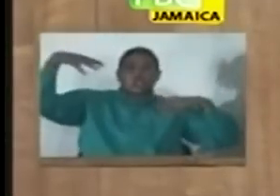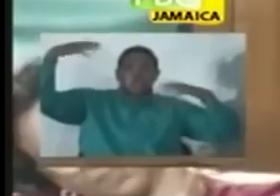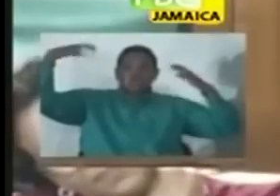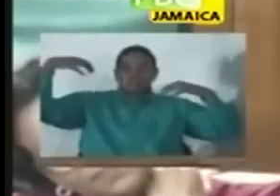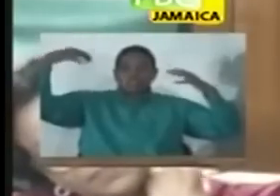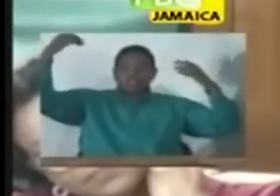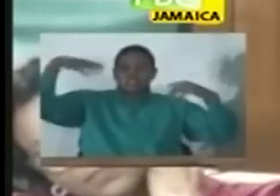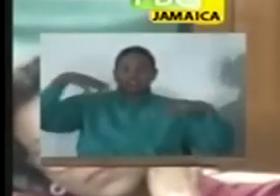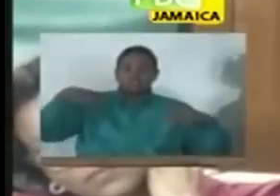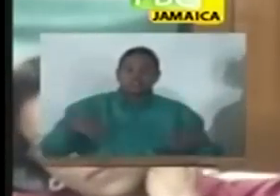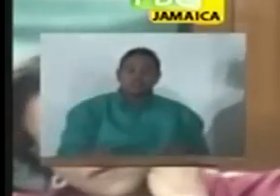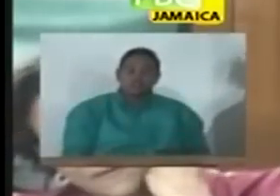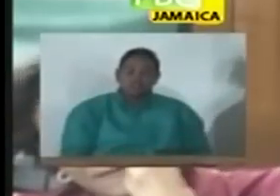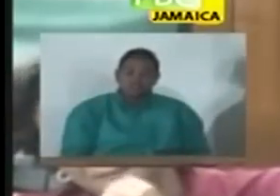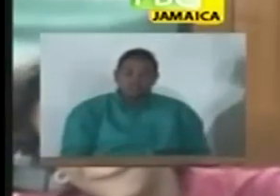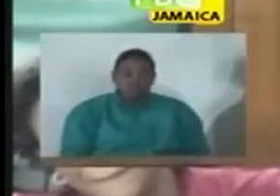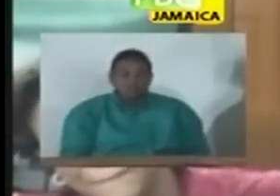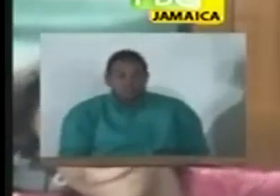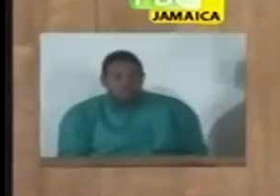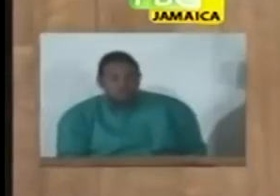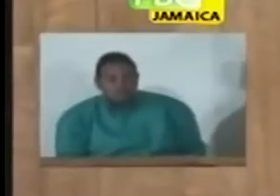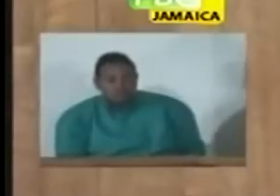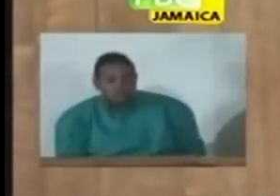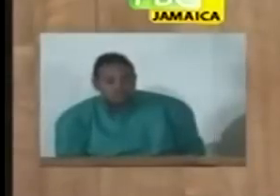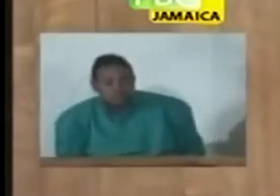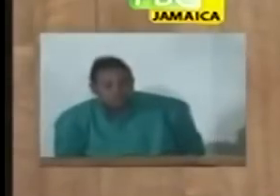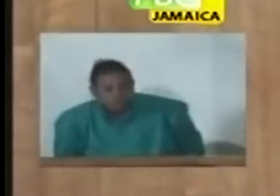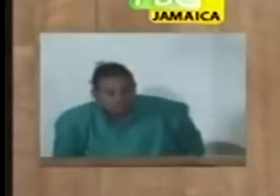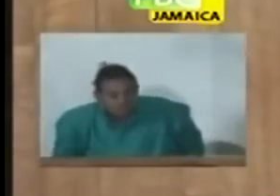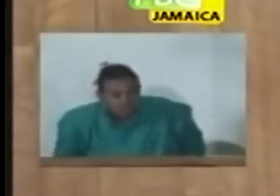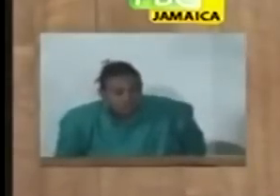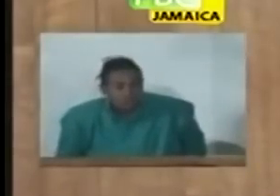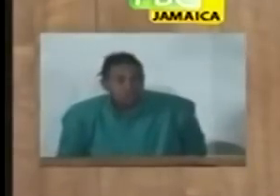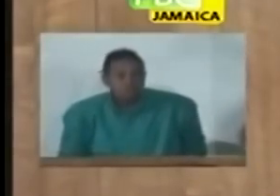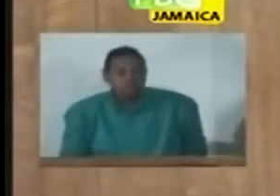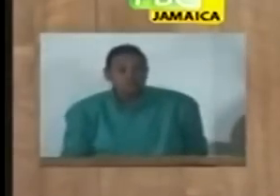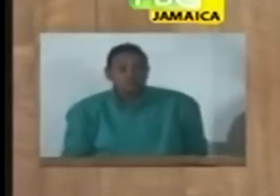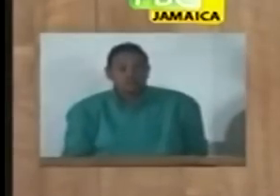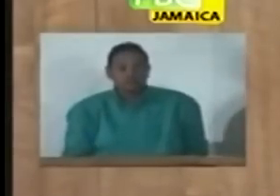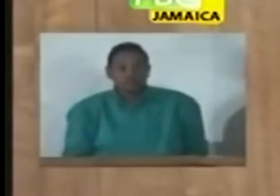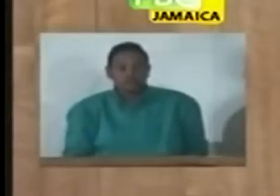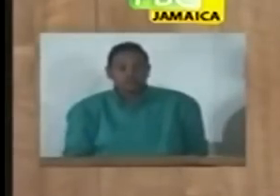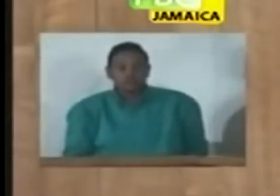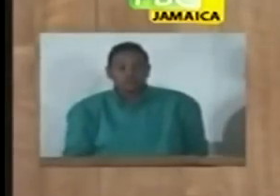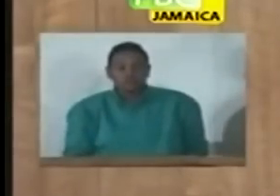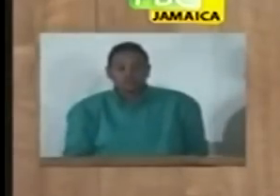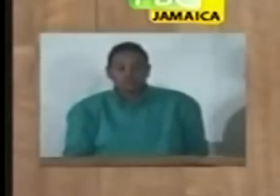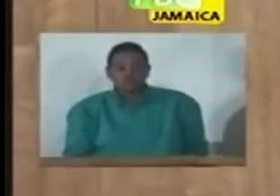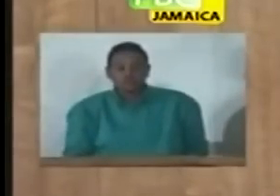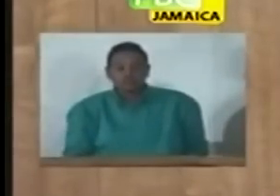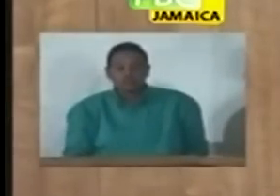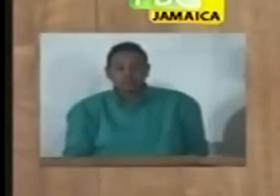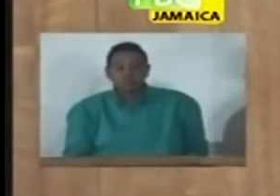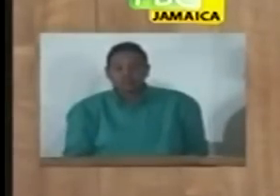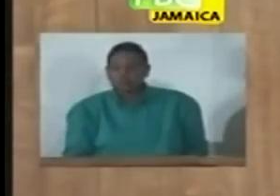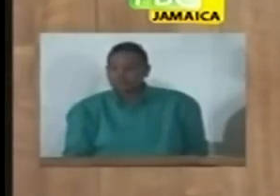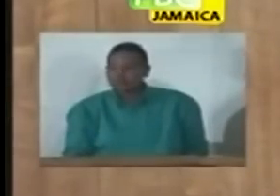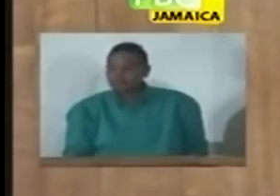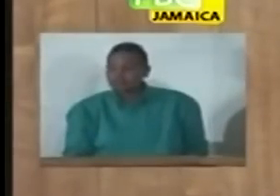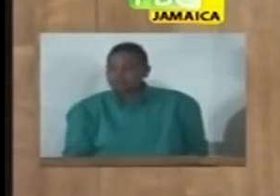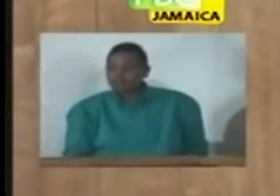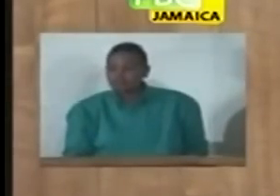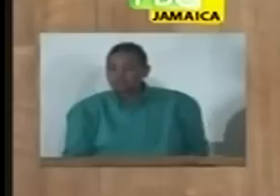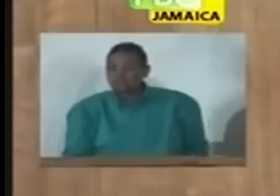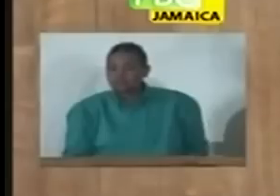Right? President has abandoned the chair. This is Jamaica, you know.